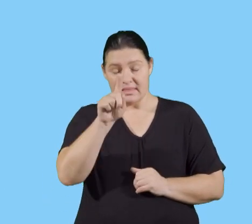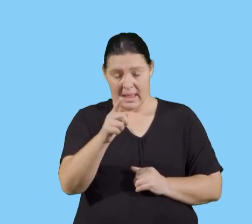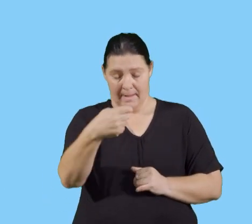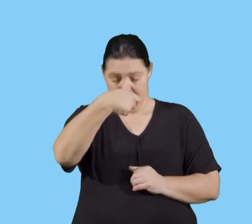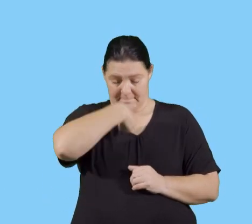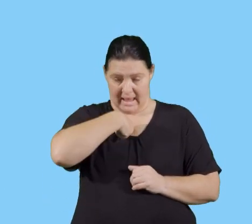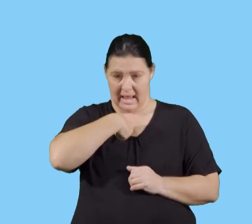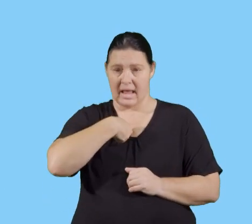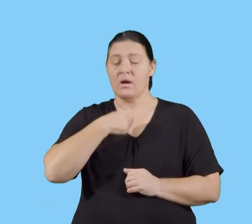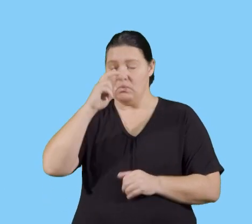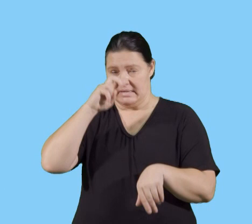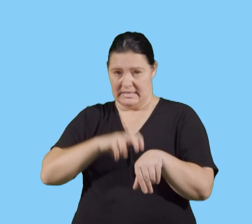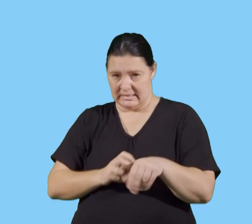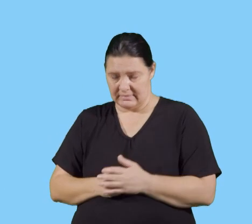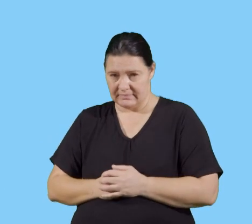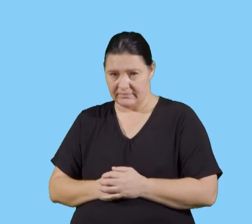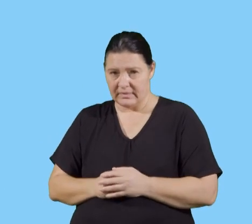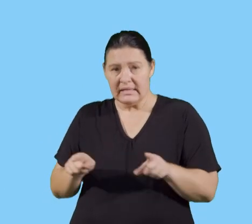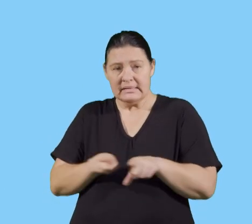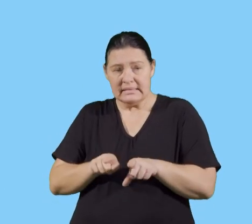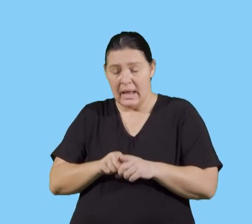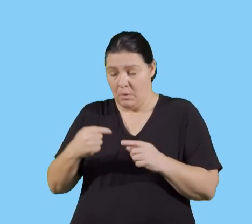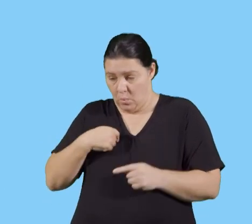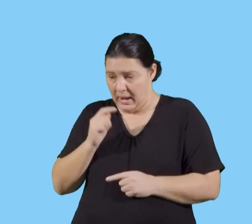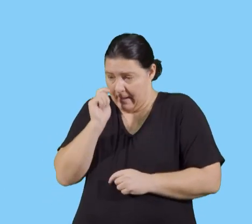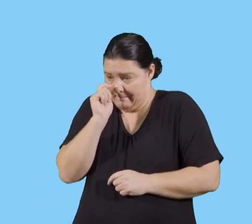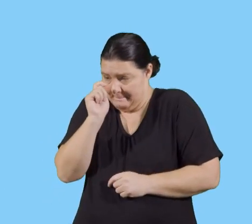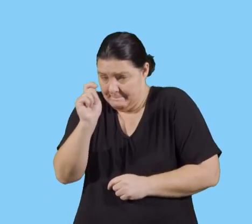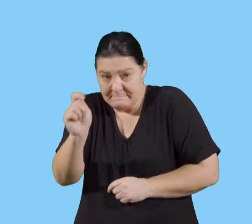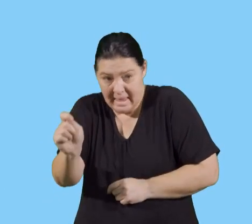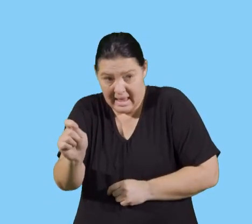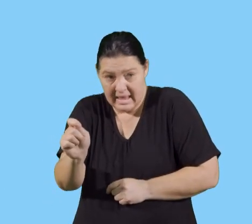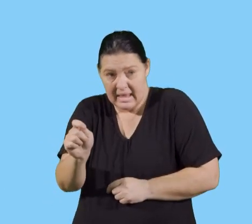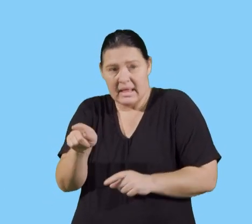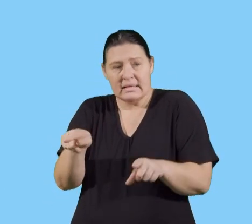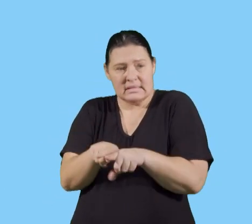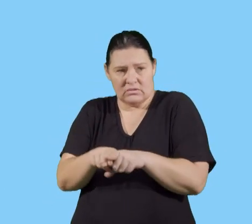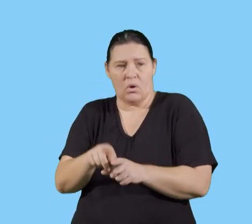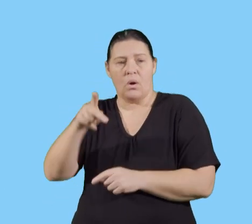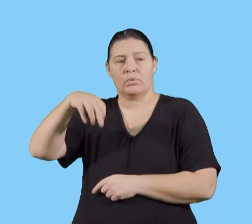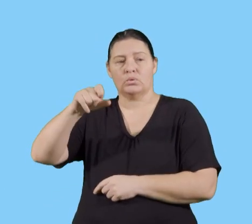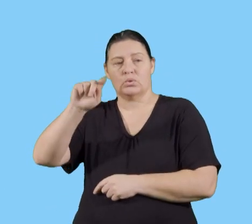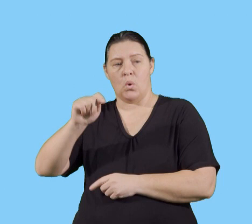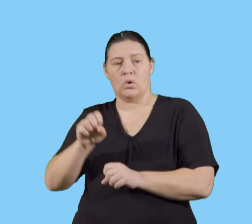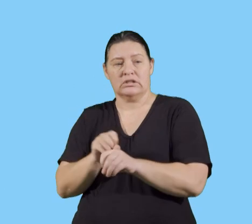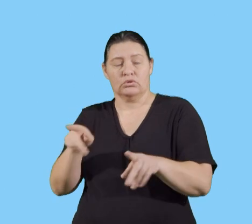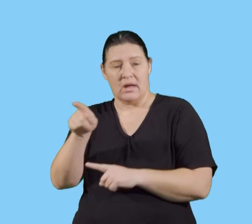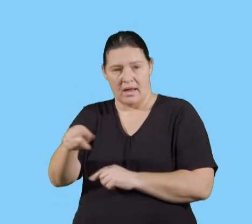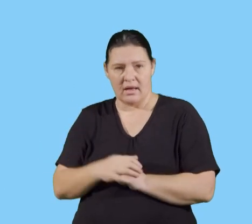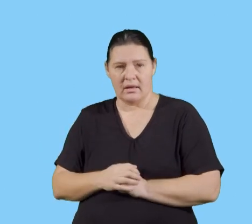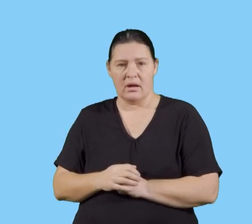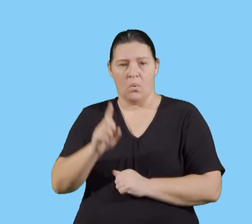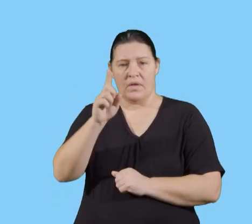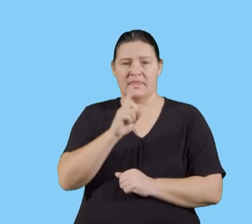us. We also have a creditors list in the same month. We have Pronto Distributors,